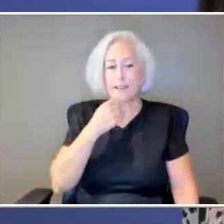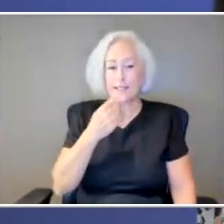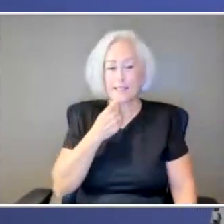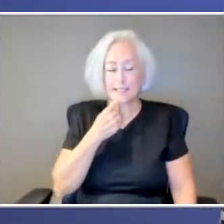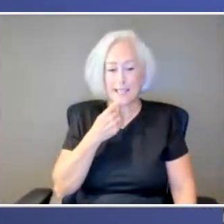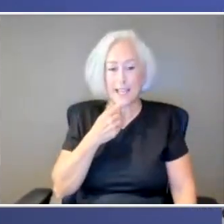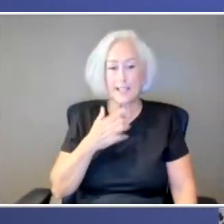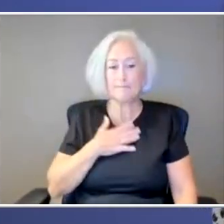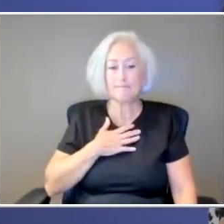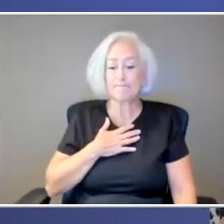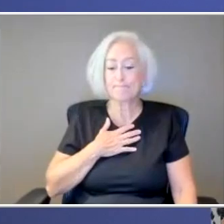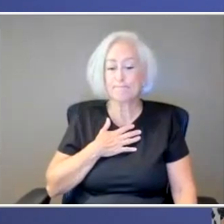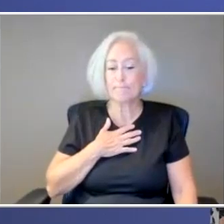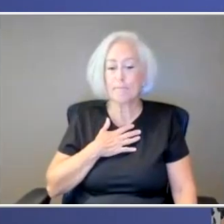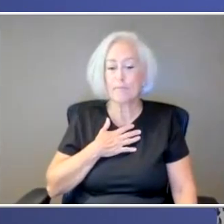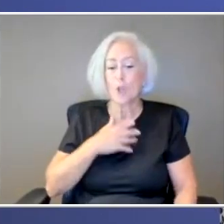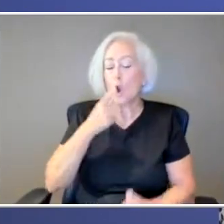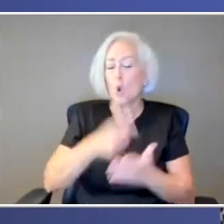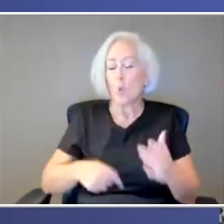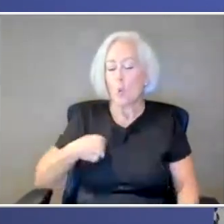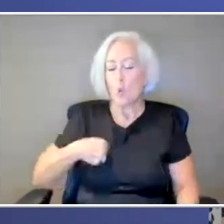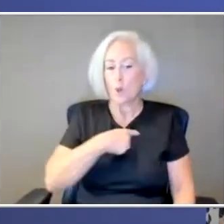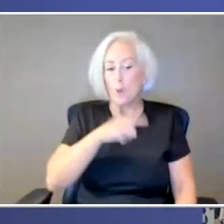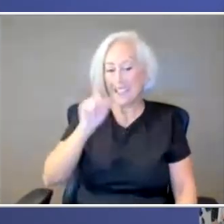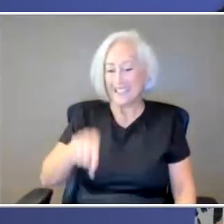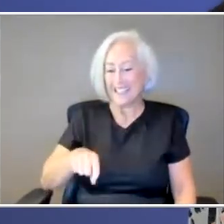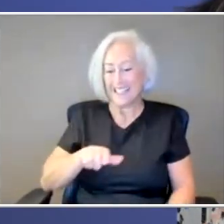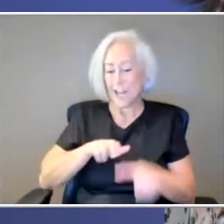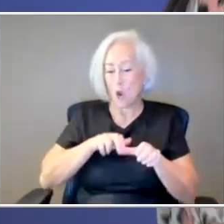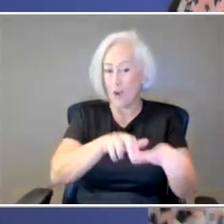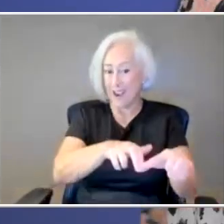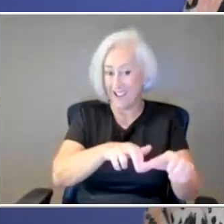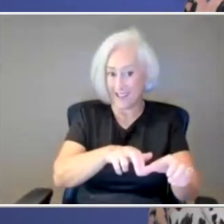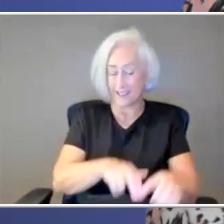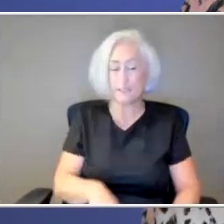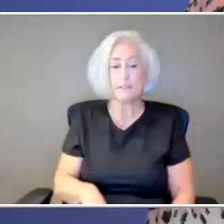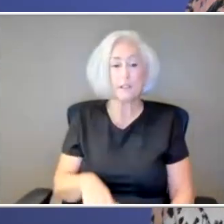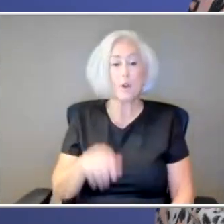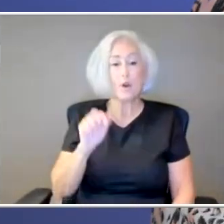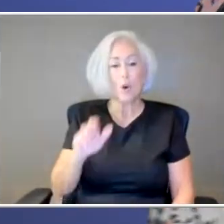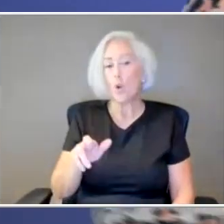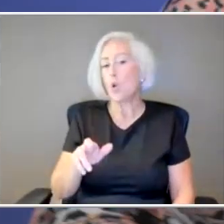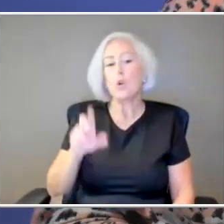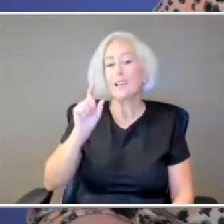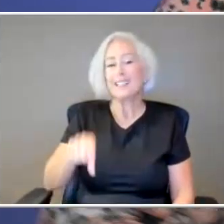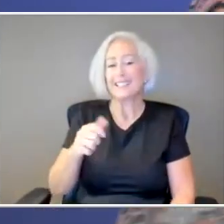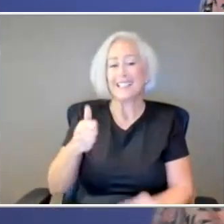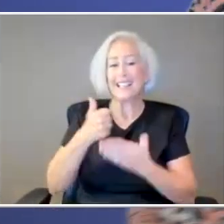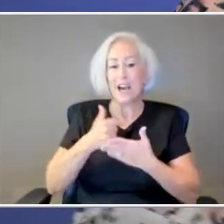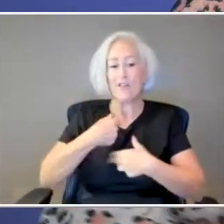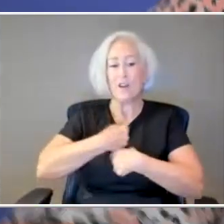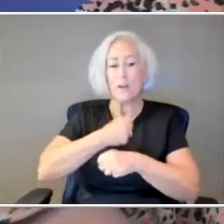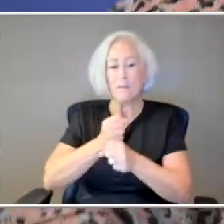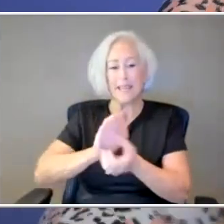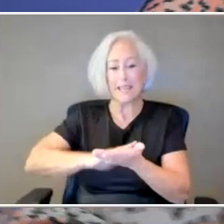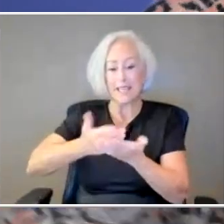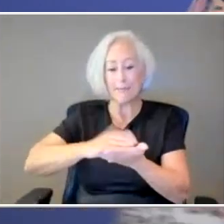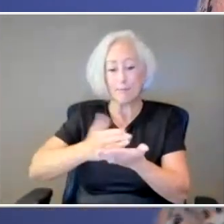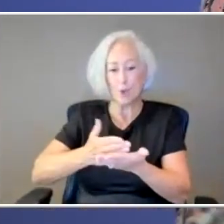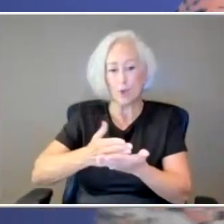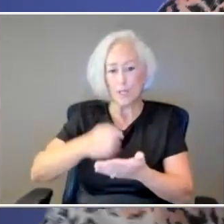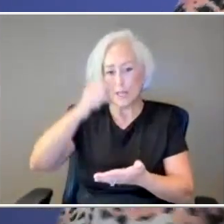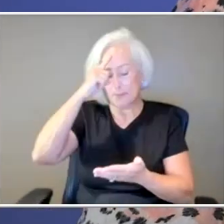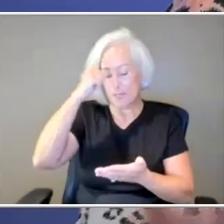are rides. And then at the beginning it was we need help with making meals because we were just going in so many